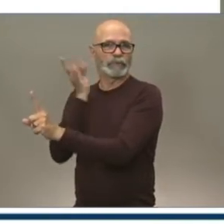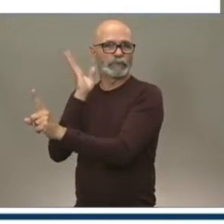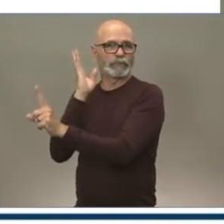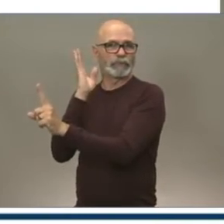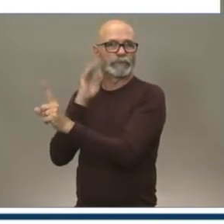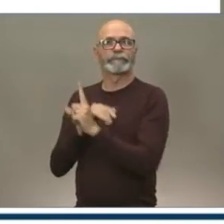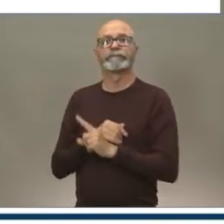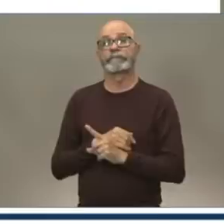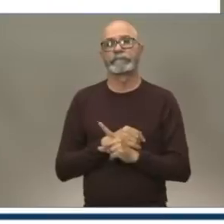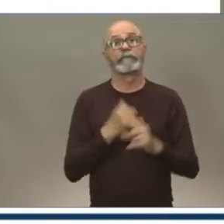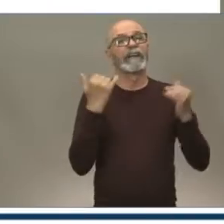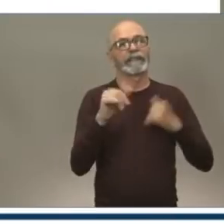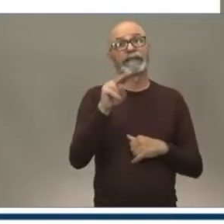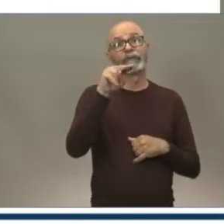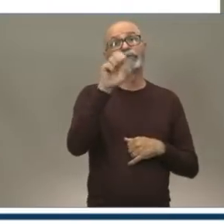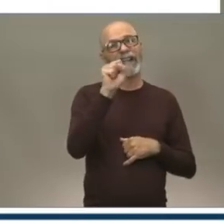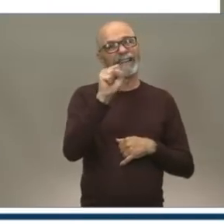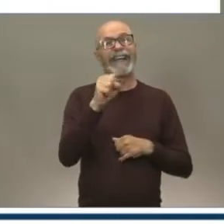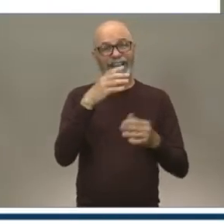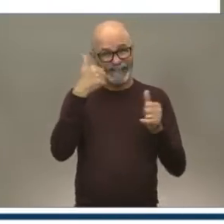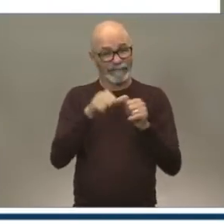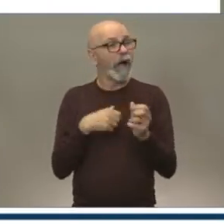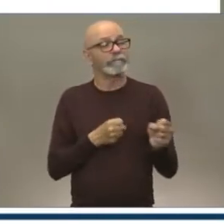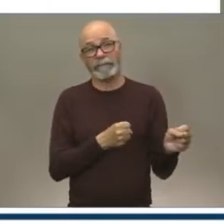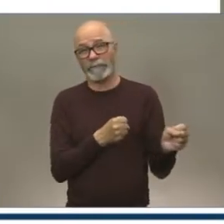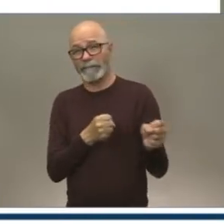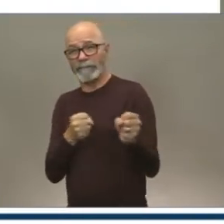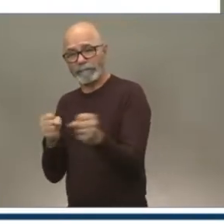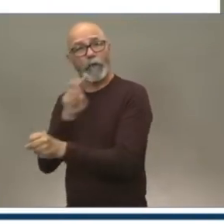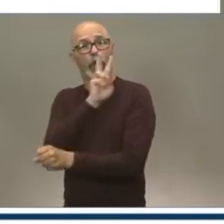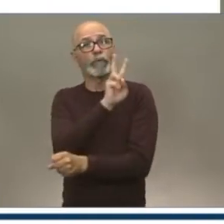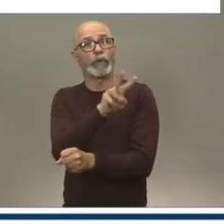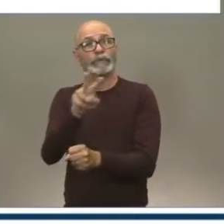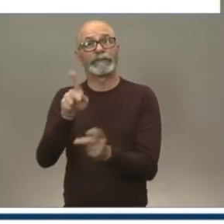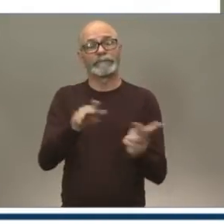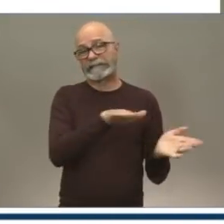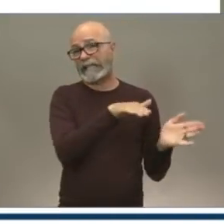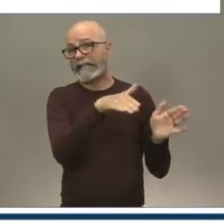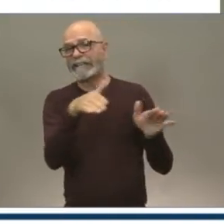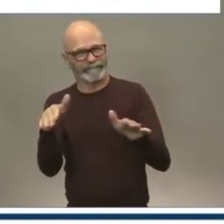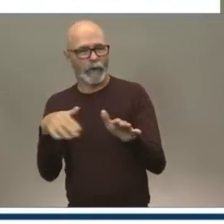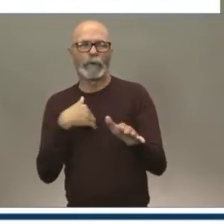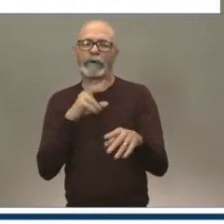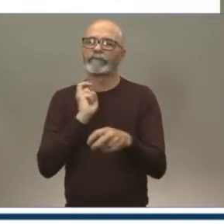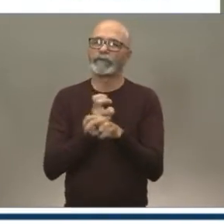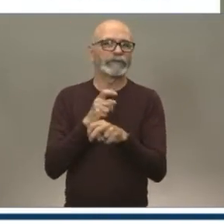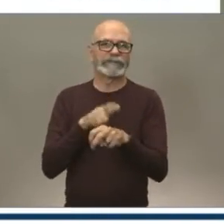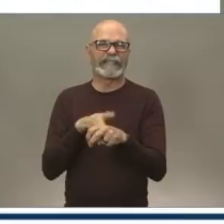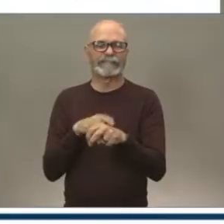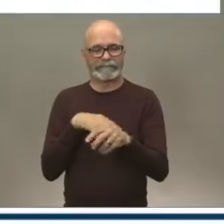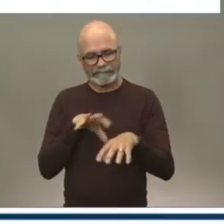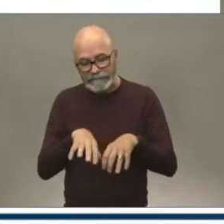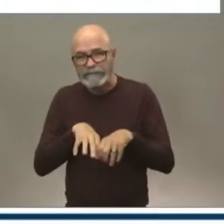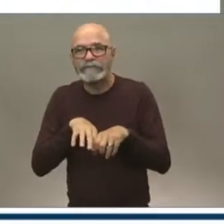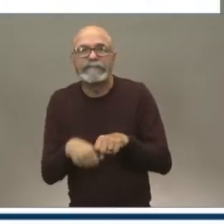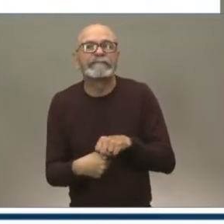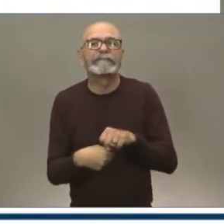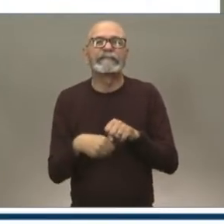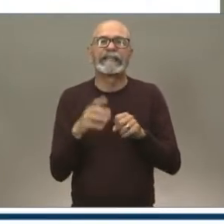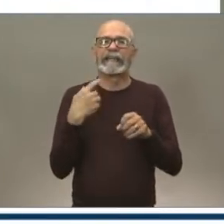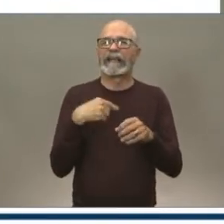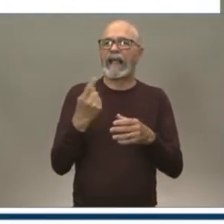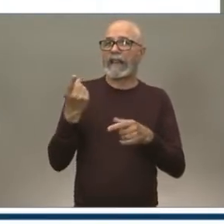and we mourn with everyone who lost loved ones over the past year. This death serves as a reminder for the need